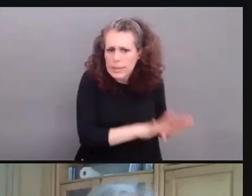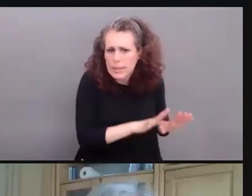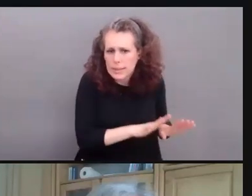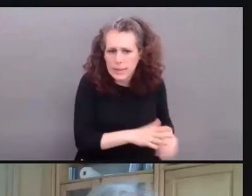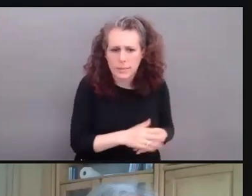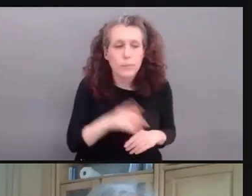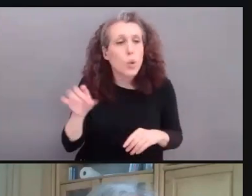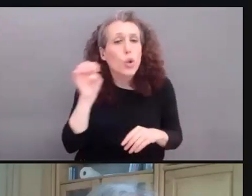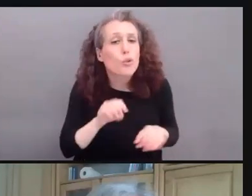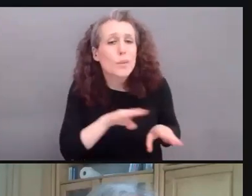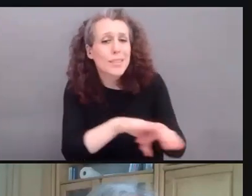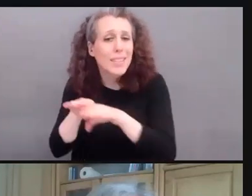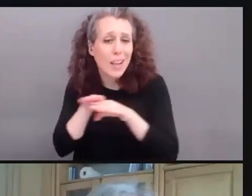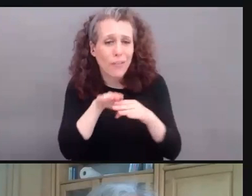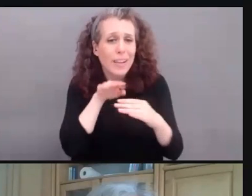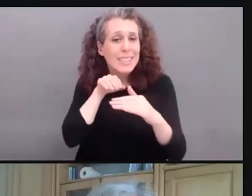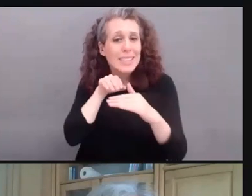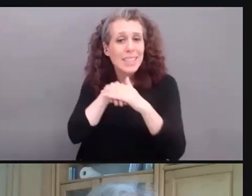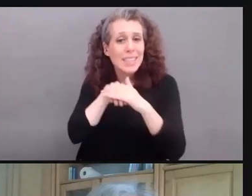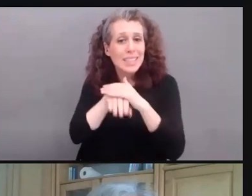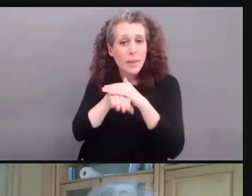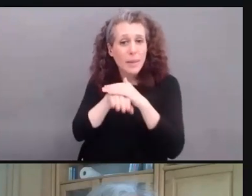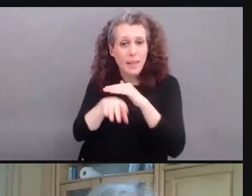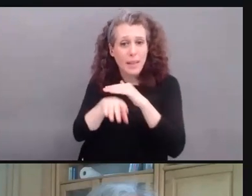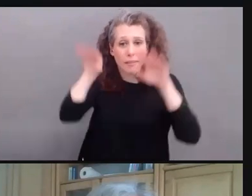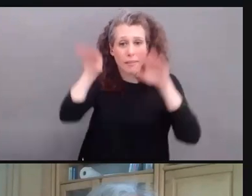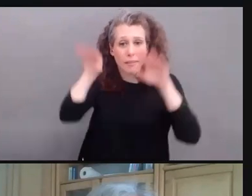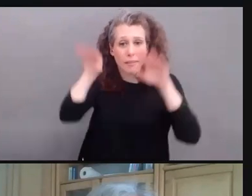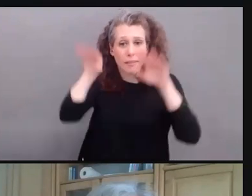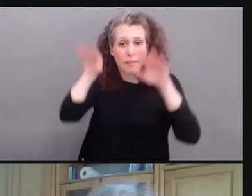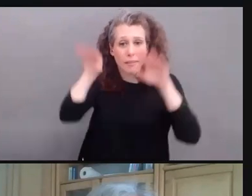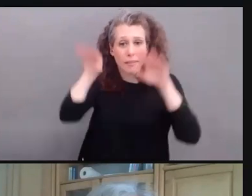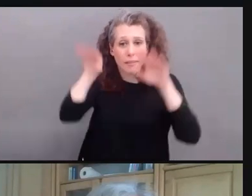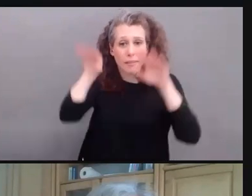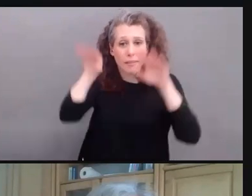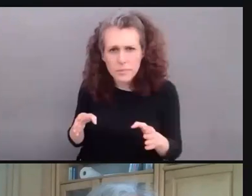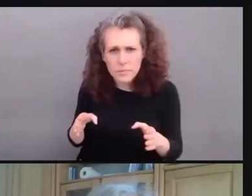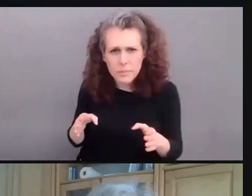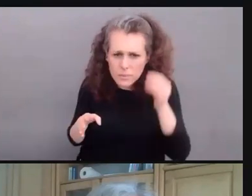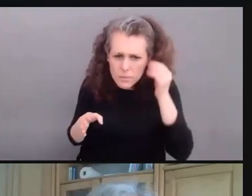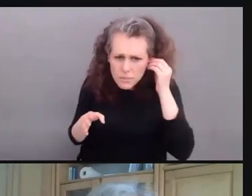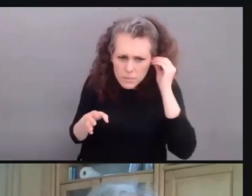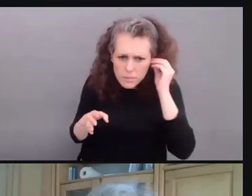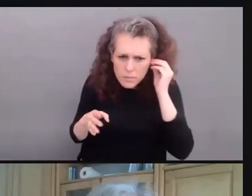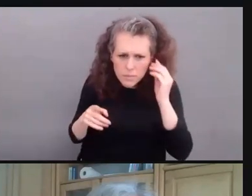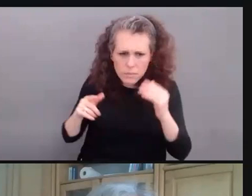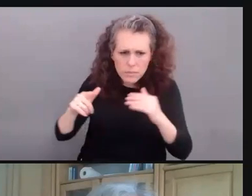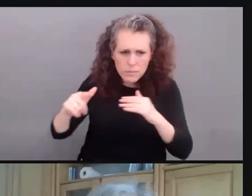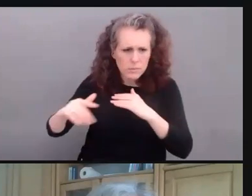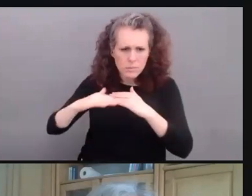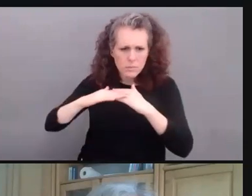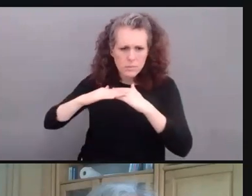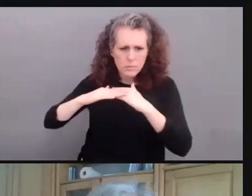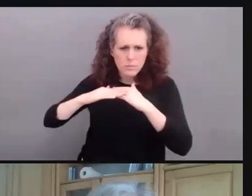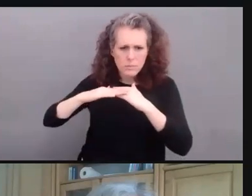on accessibility of the built environment. What means horizontal? Horizontal means, in my understanding, that